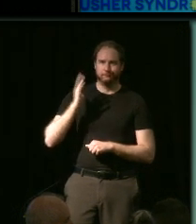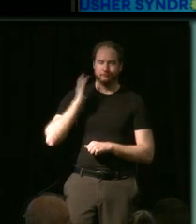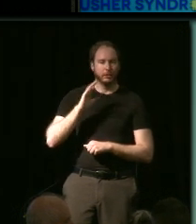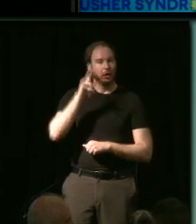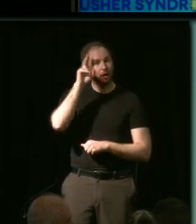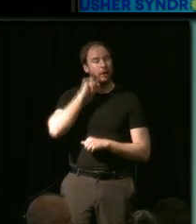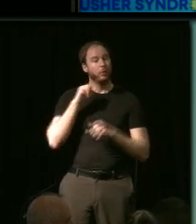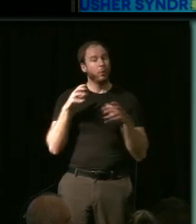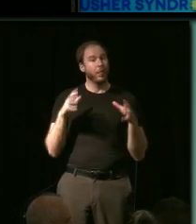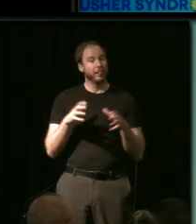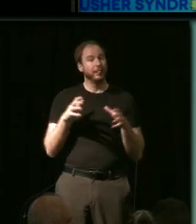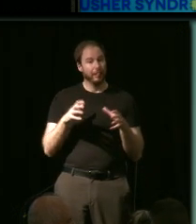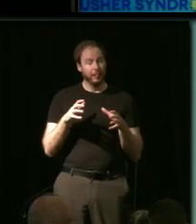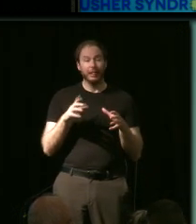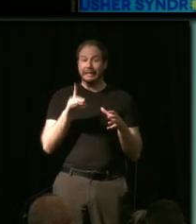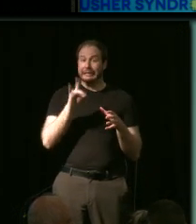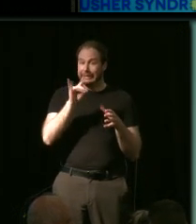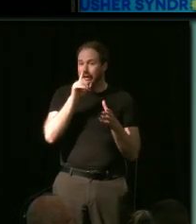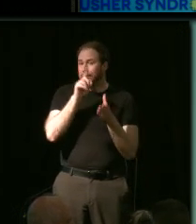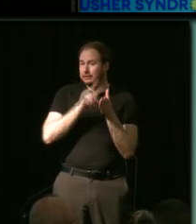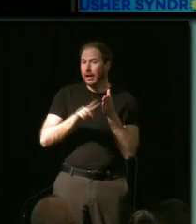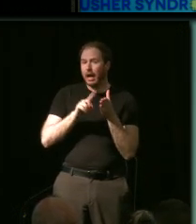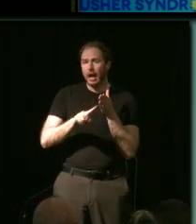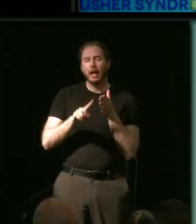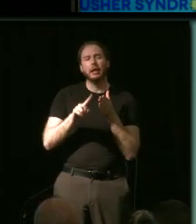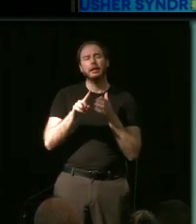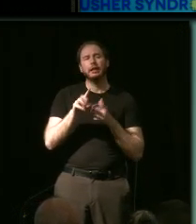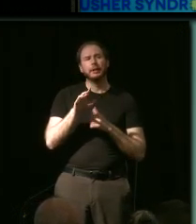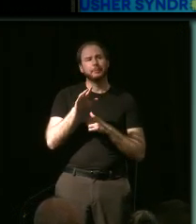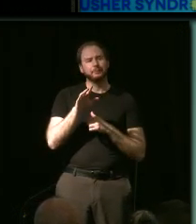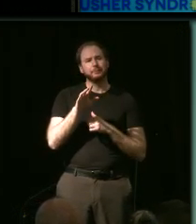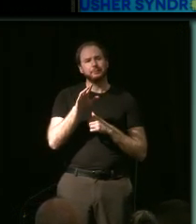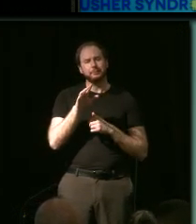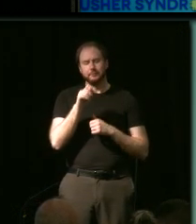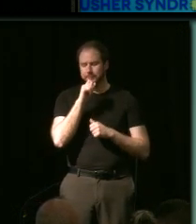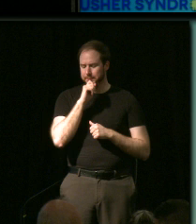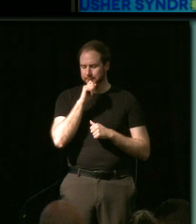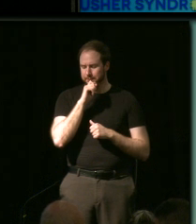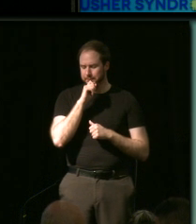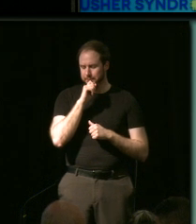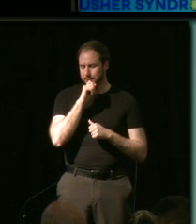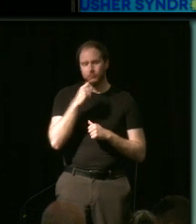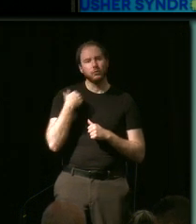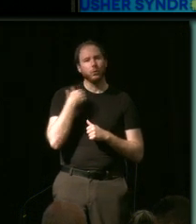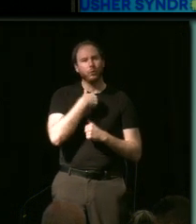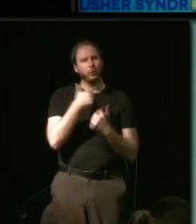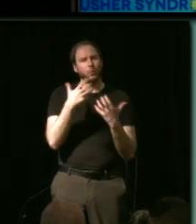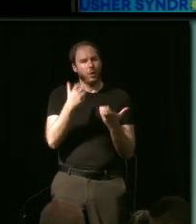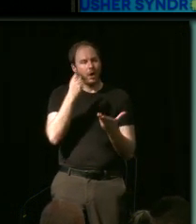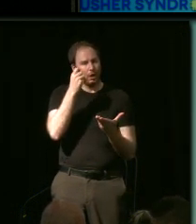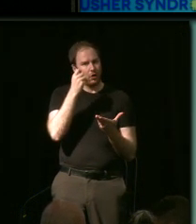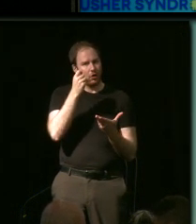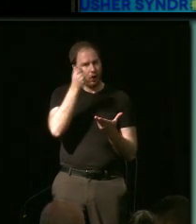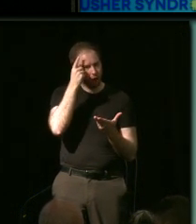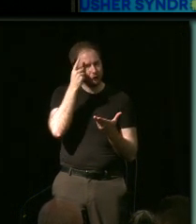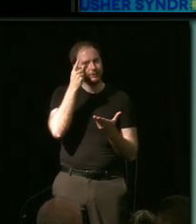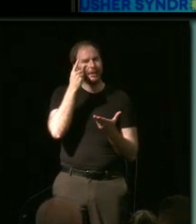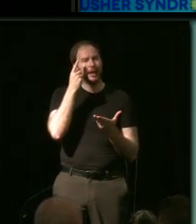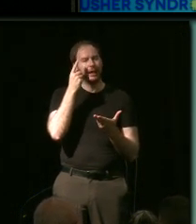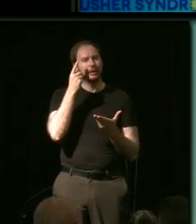Syndrome Coalition had a study that we supported where we were trying to understand what's